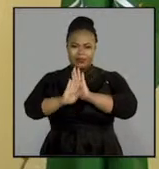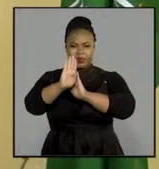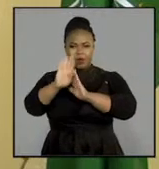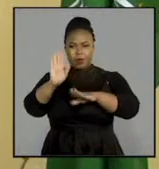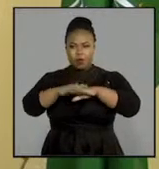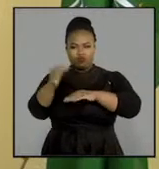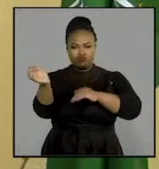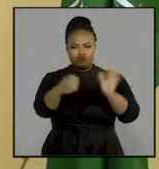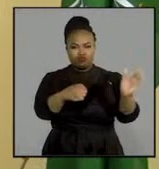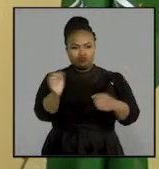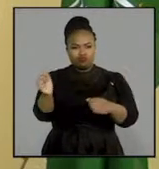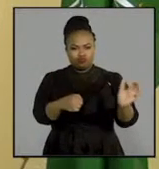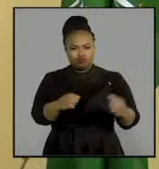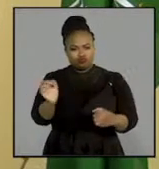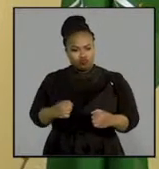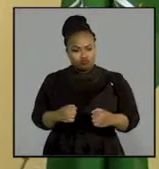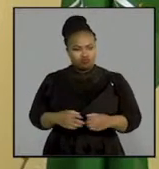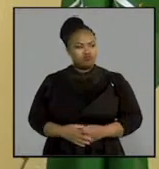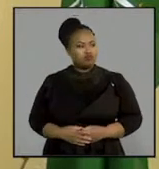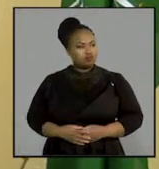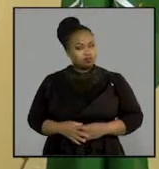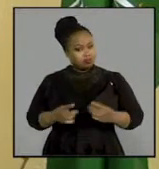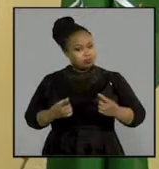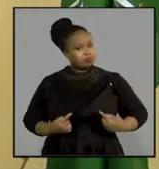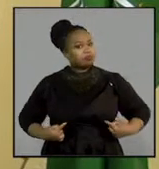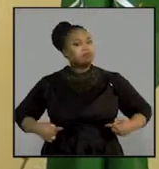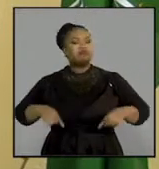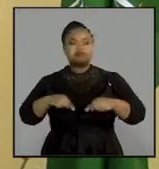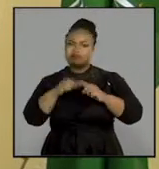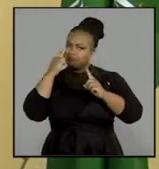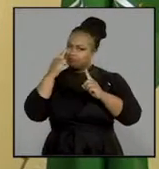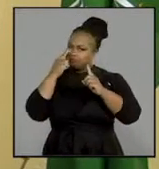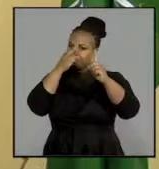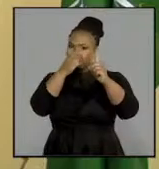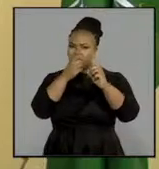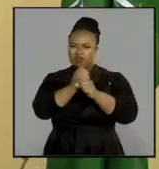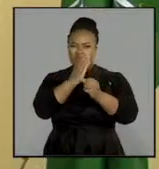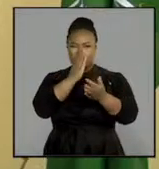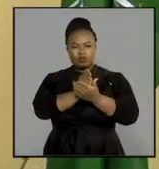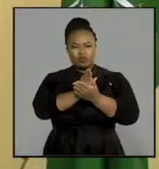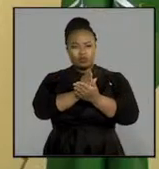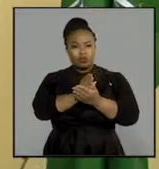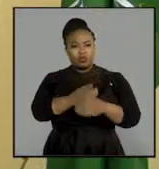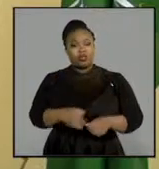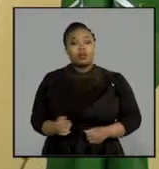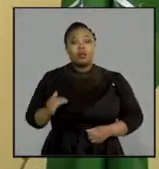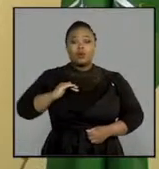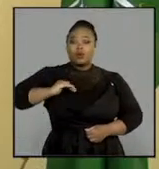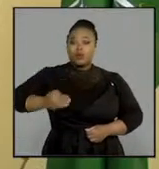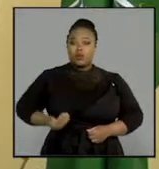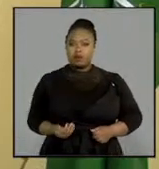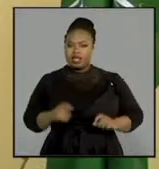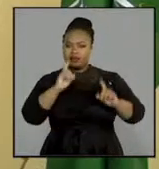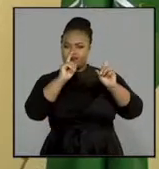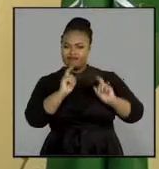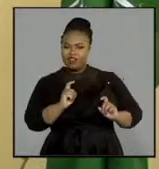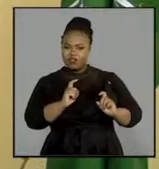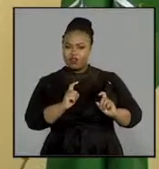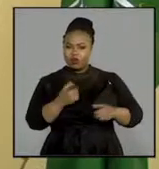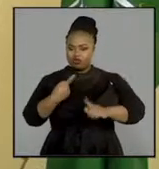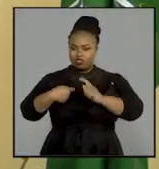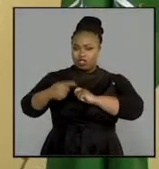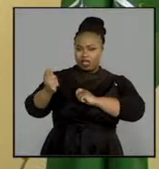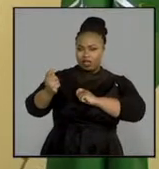our African continent. We are working to ensure that the protocol on women